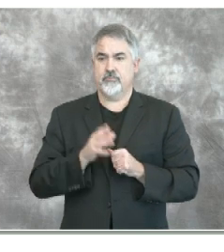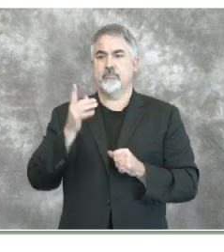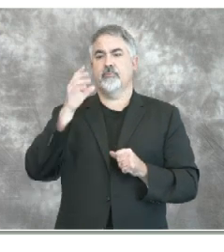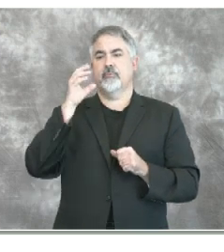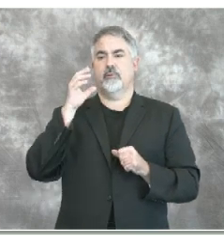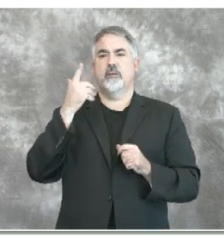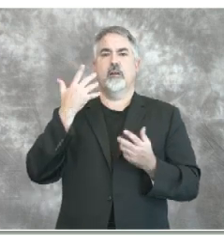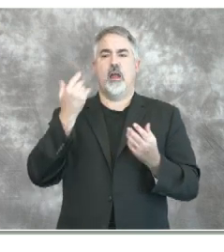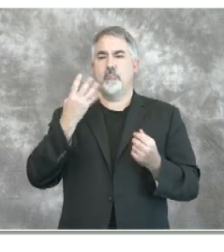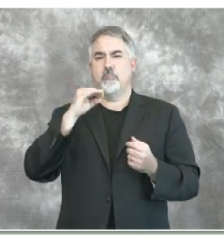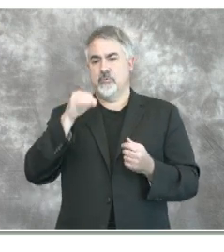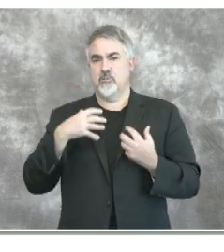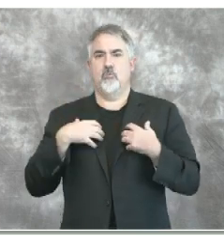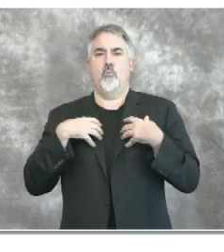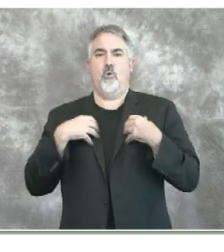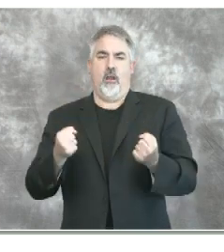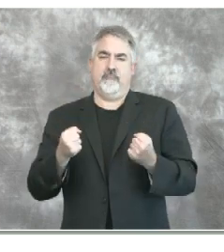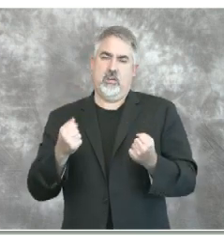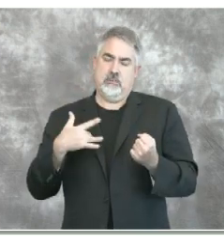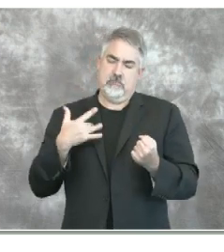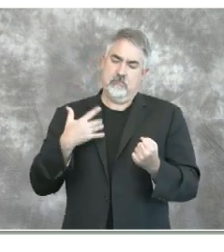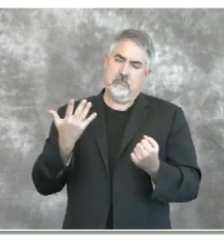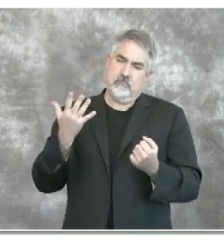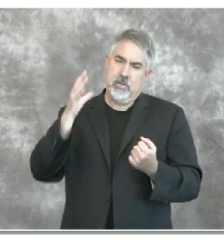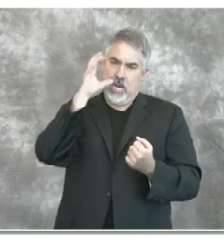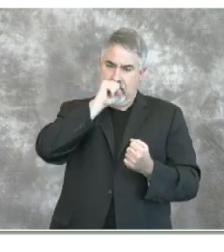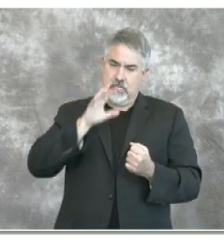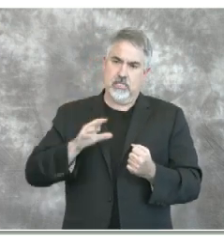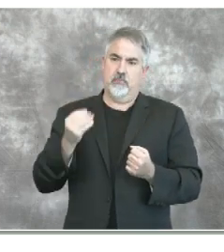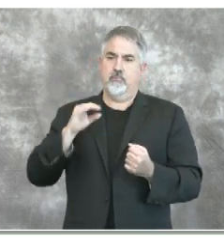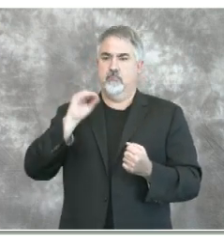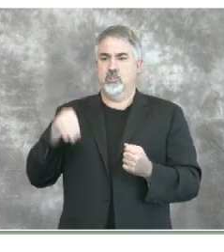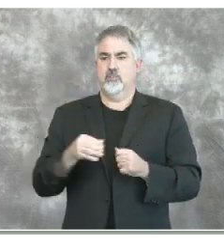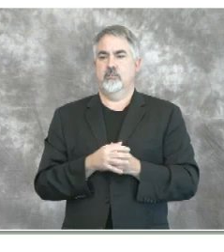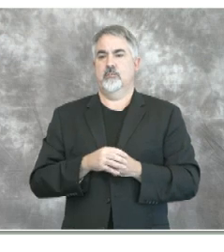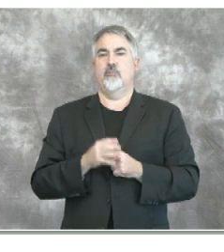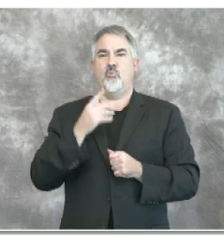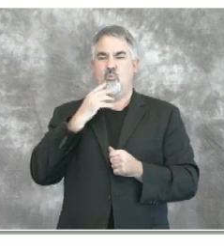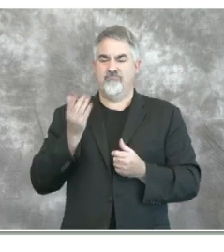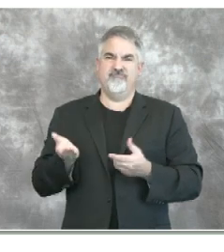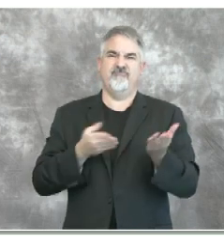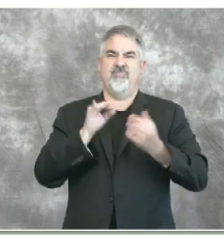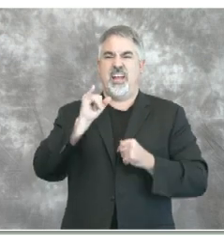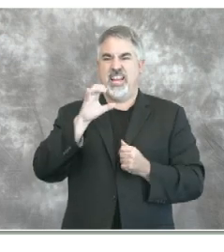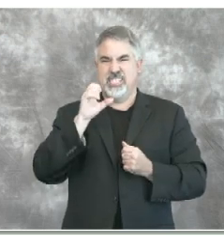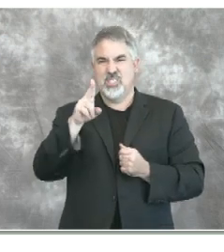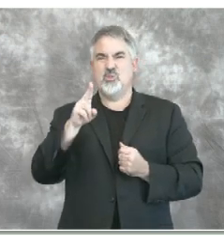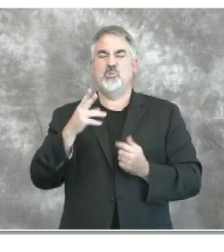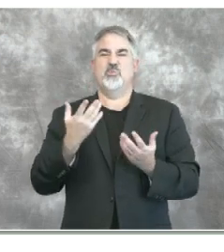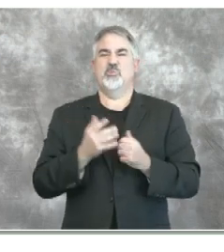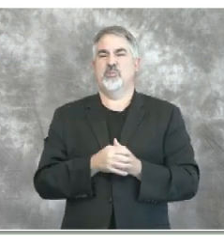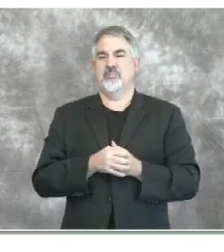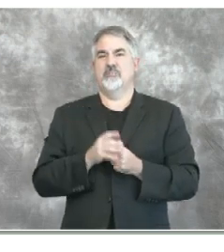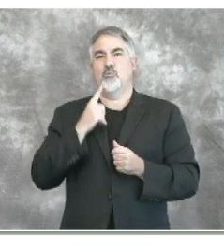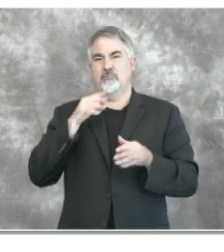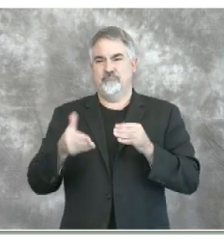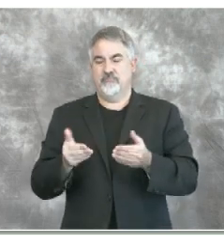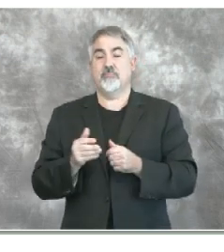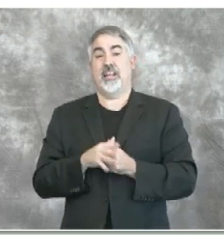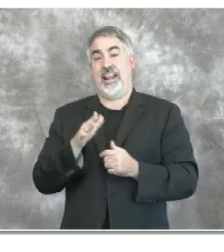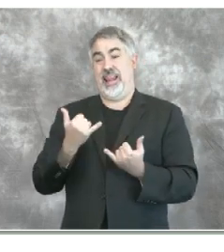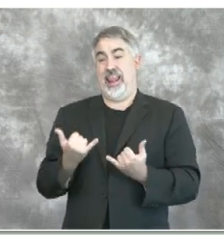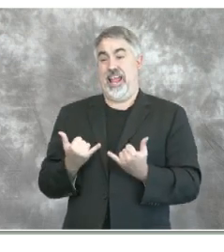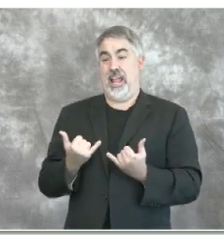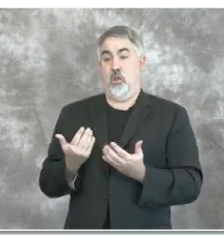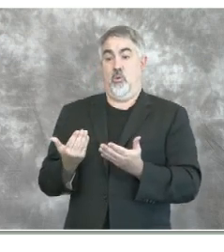estimation. ICUs and the unfortunate loss of life. We're reporting 4 additional deaths today. Our ICU bed rate is currently doubling